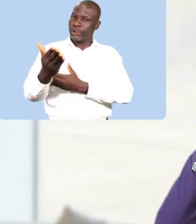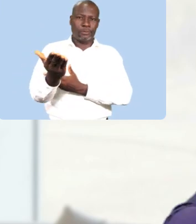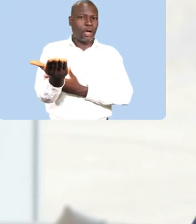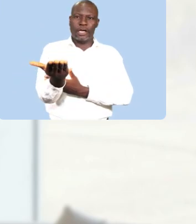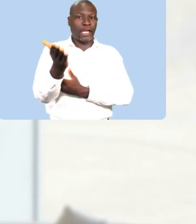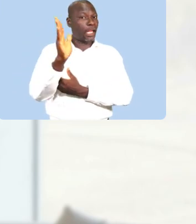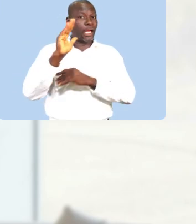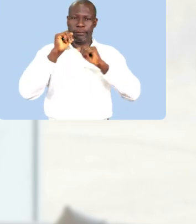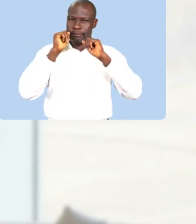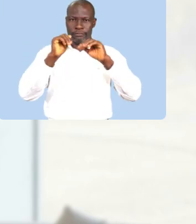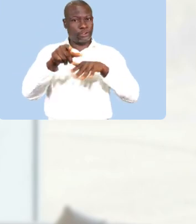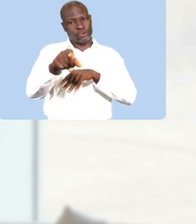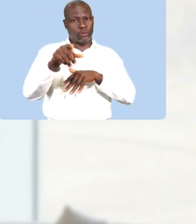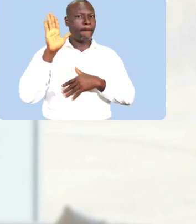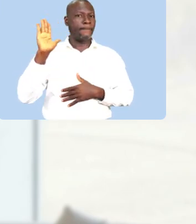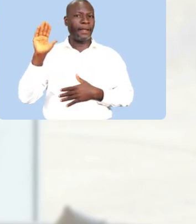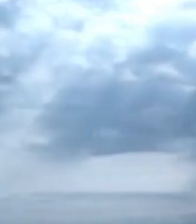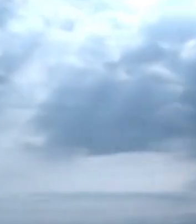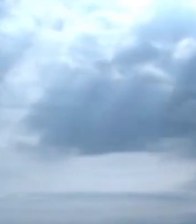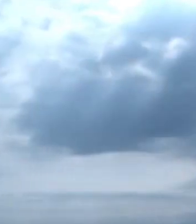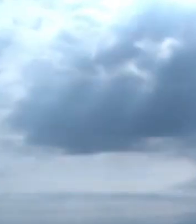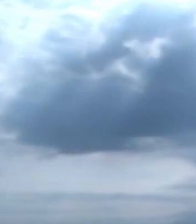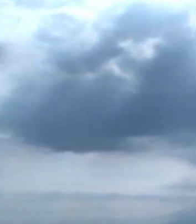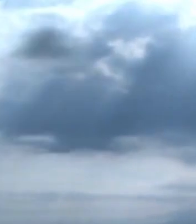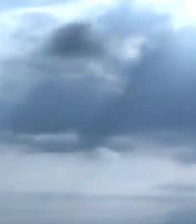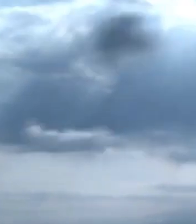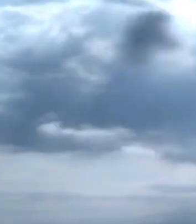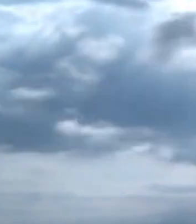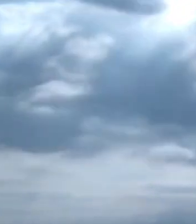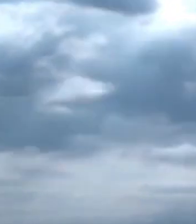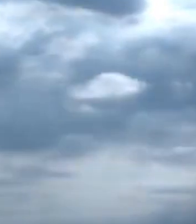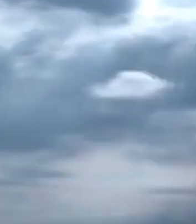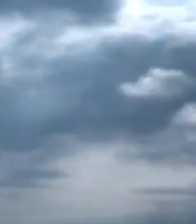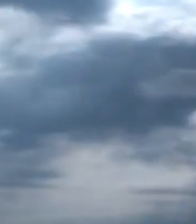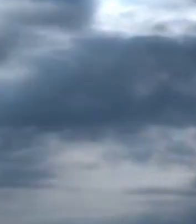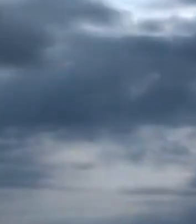good morning. God richly bless you. Bye-bye. There is a God.